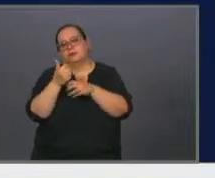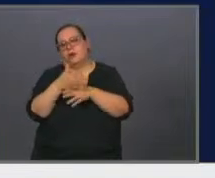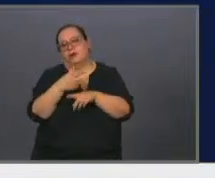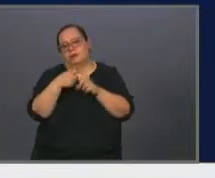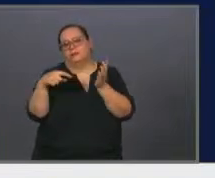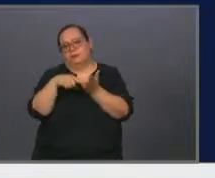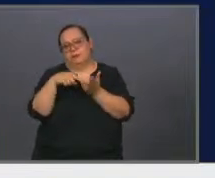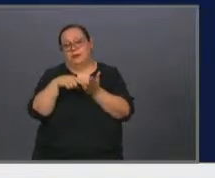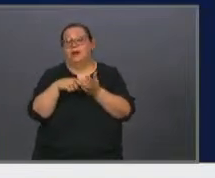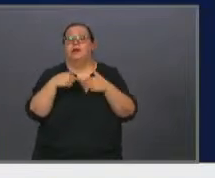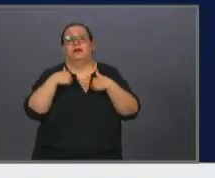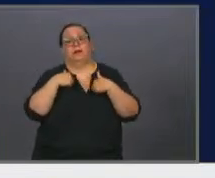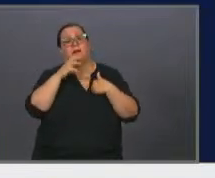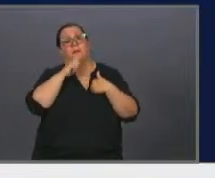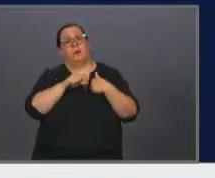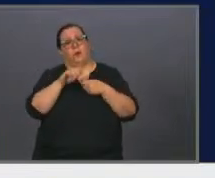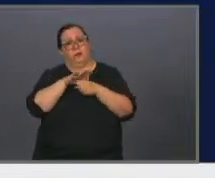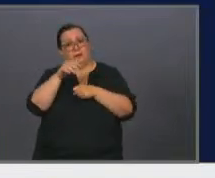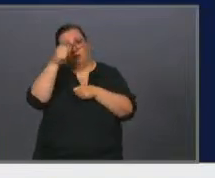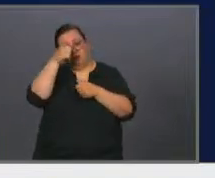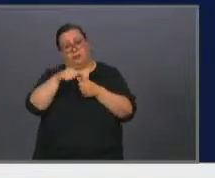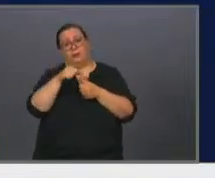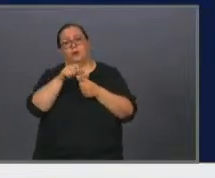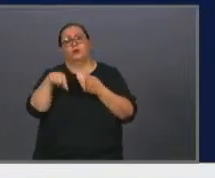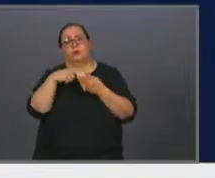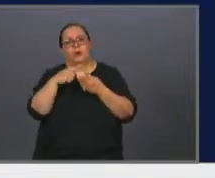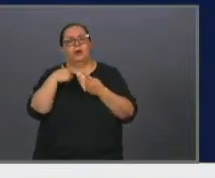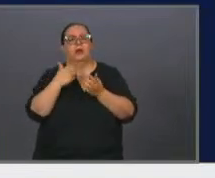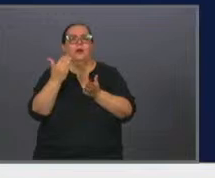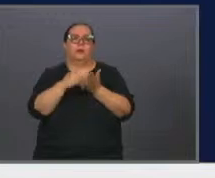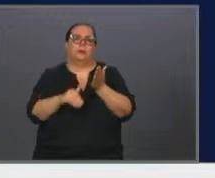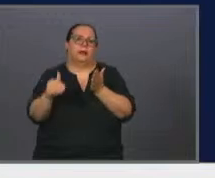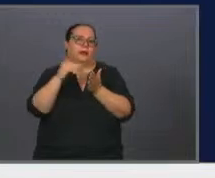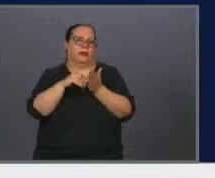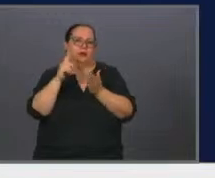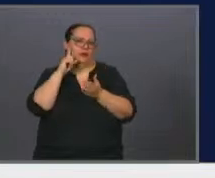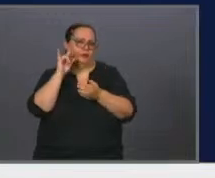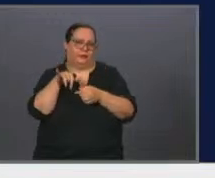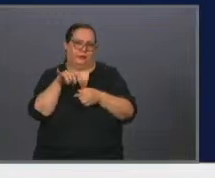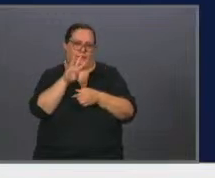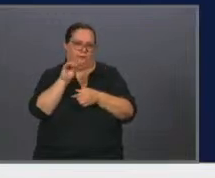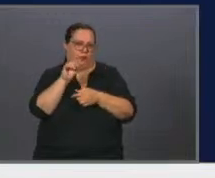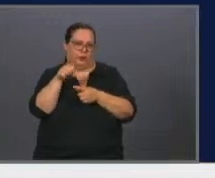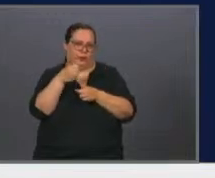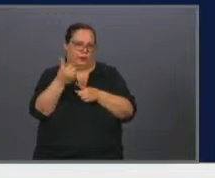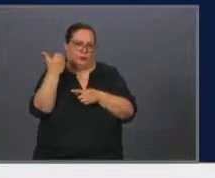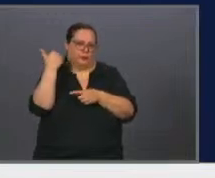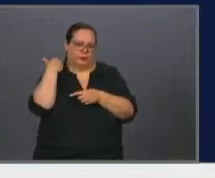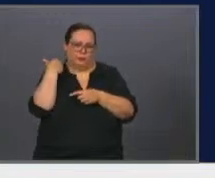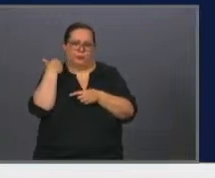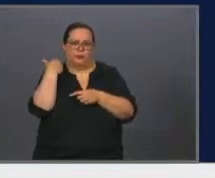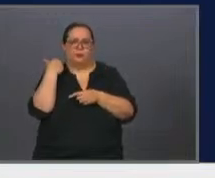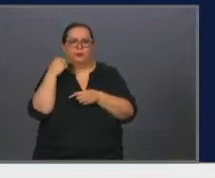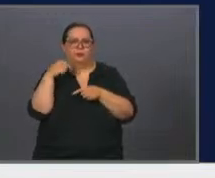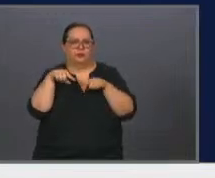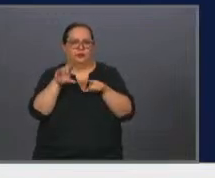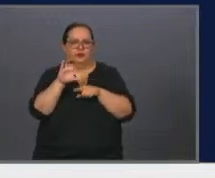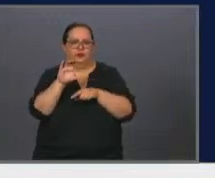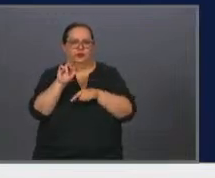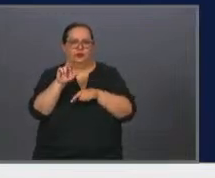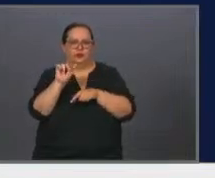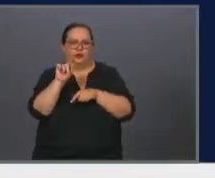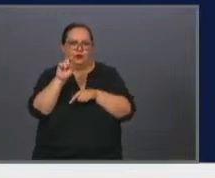old enough to remember when I repeatedly heard that 40 years ago in the Carter